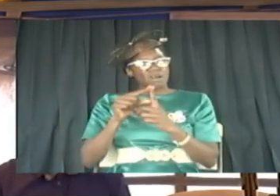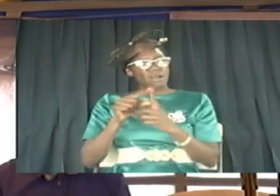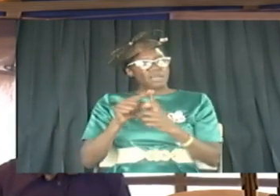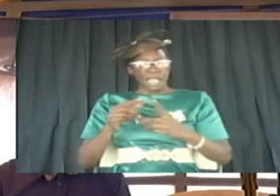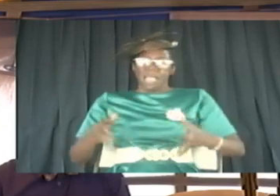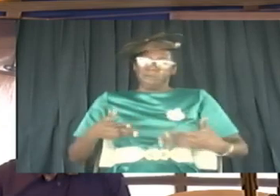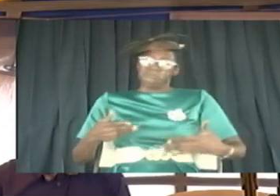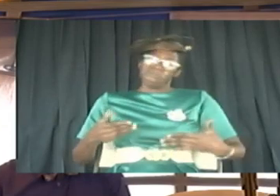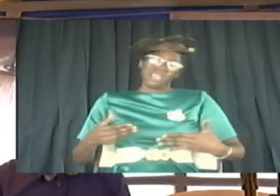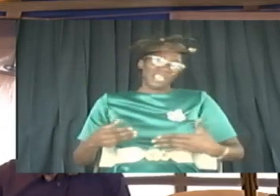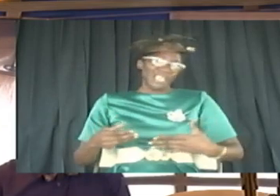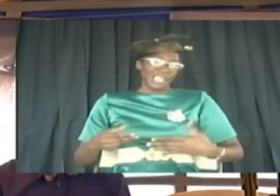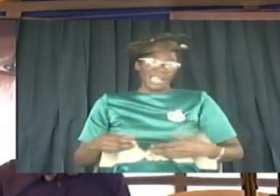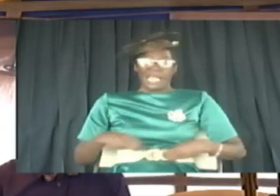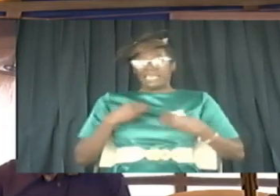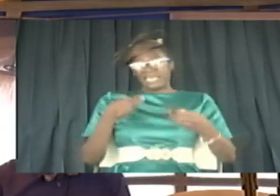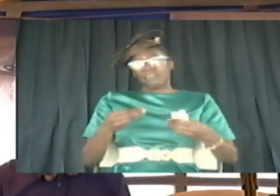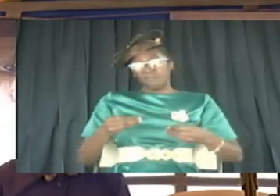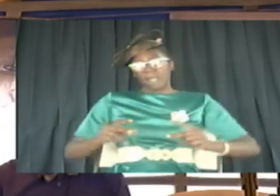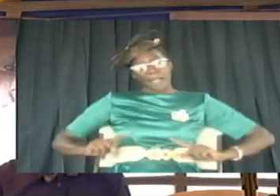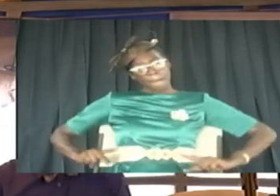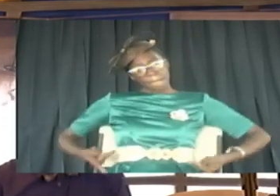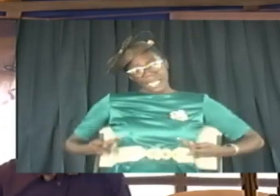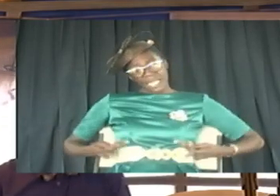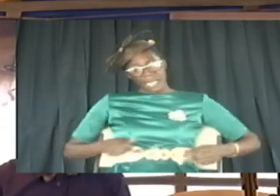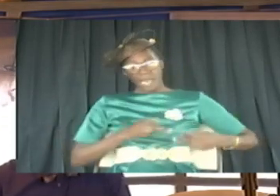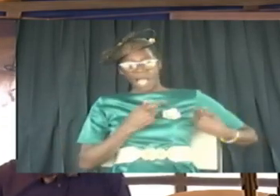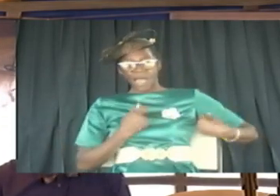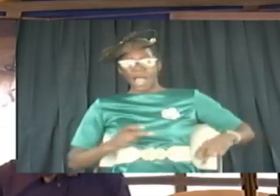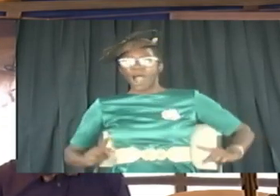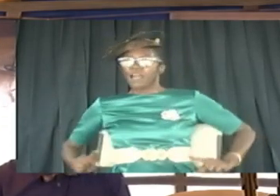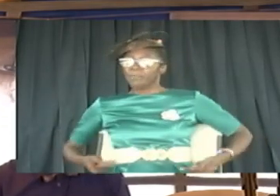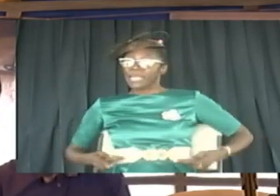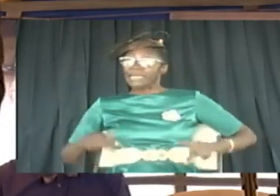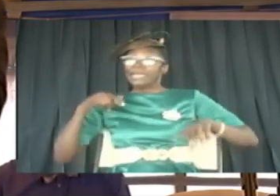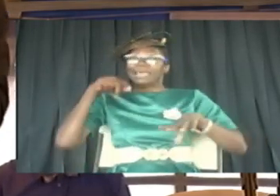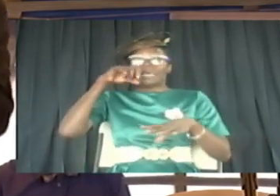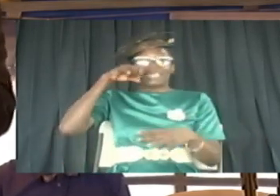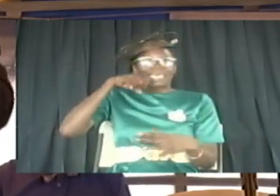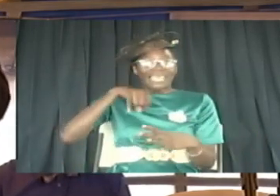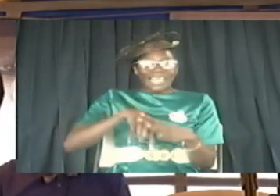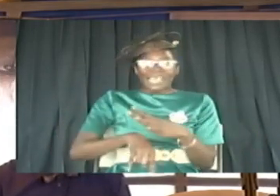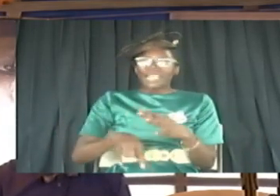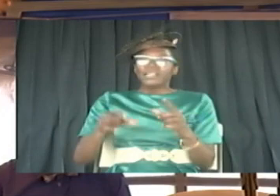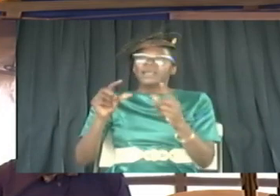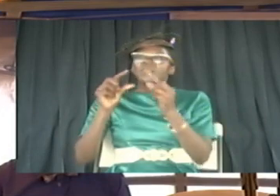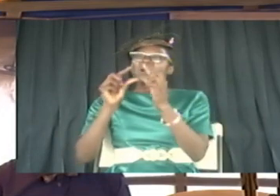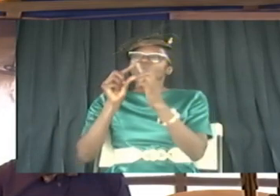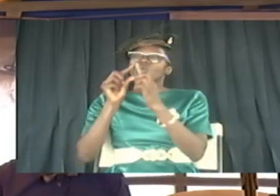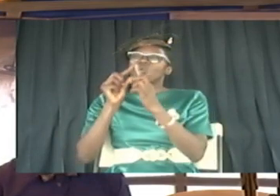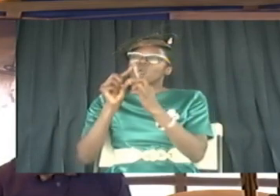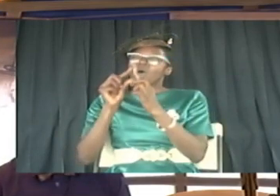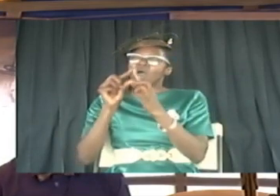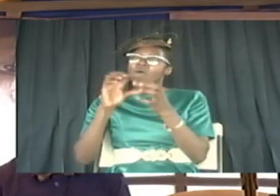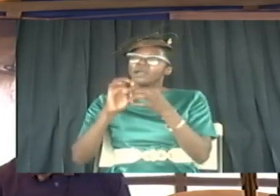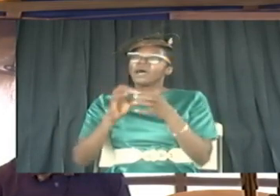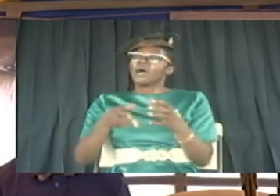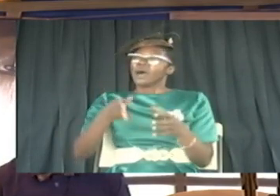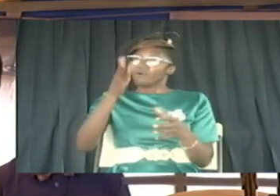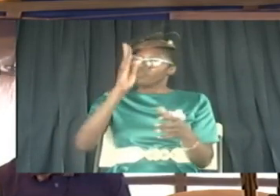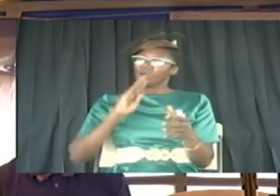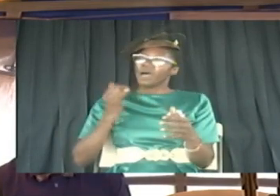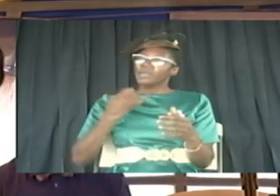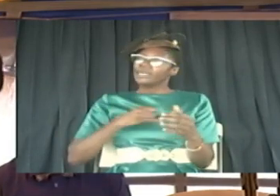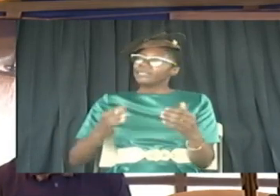It might cause heartache, but it is in the word of God. And because it is there, and it is the word of God,